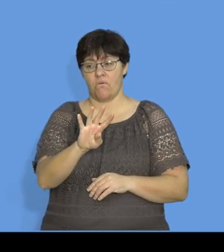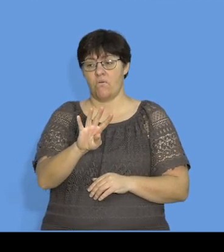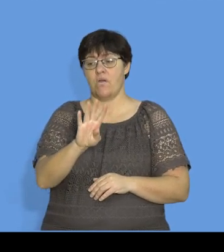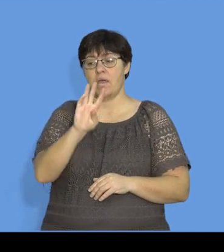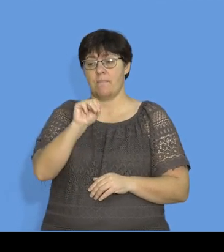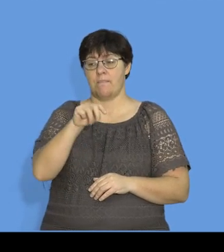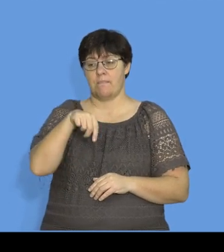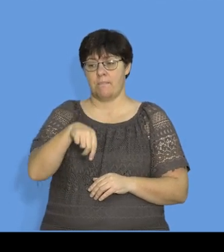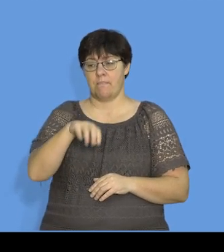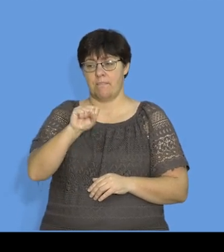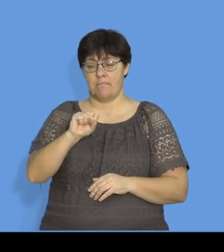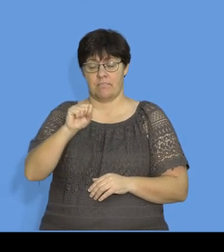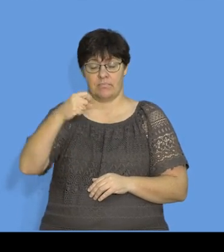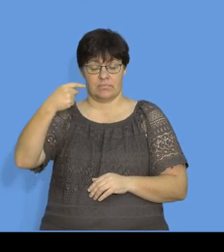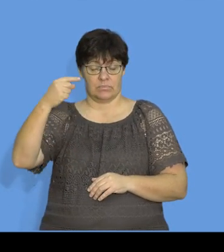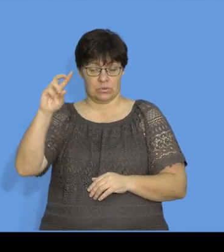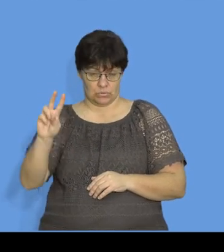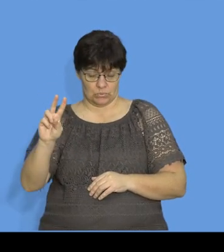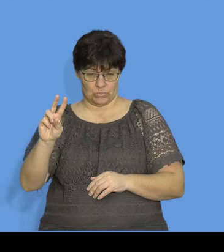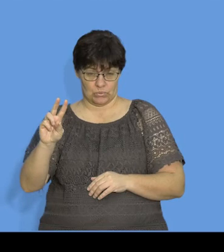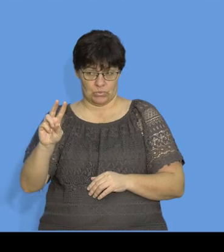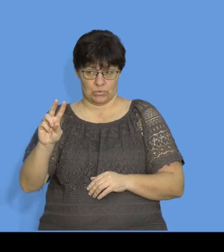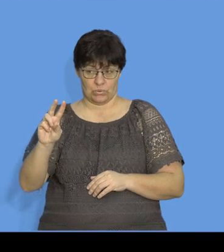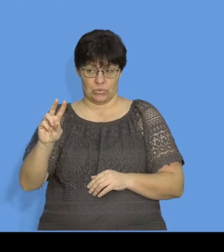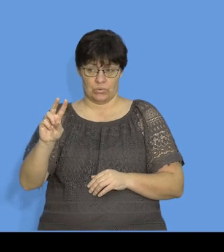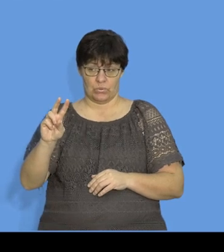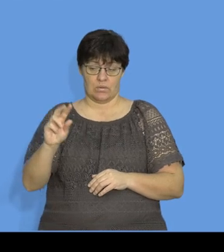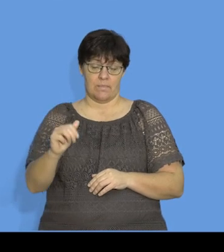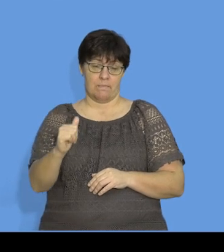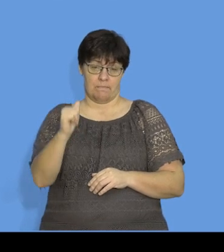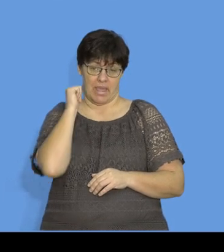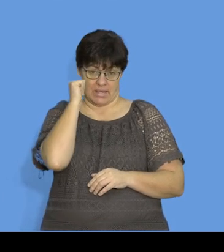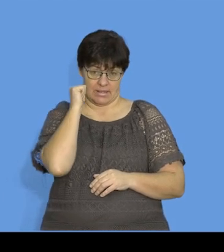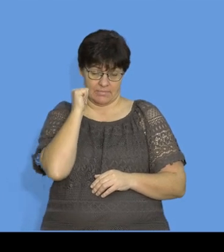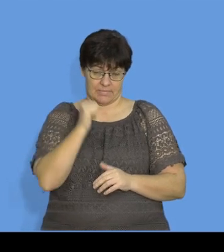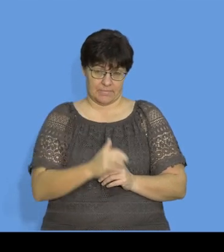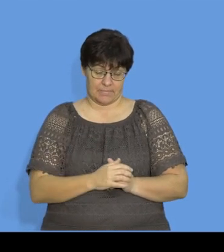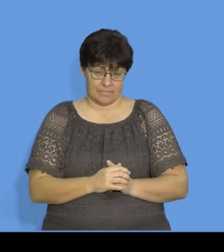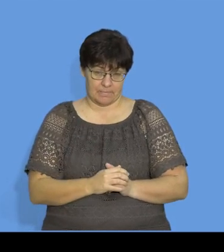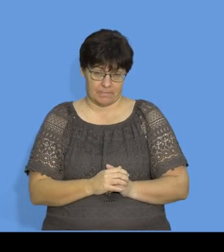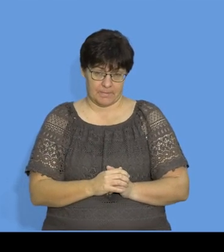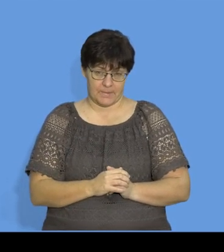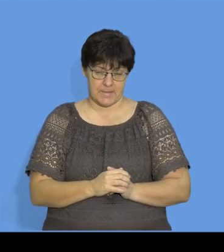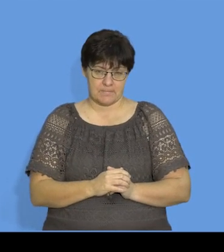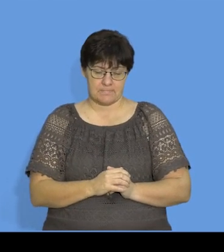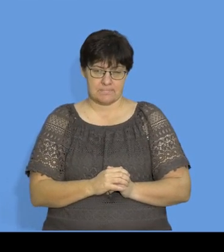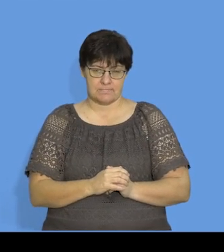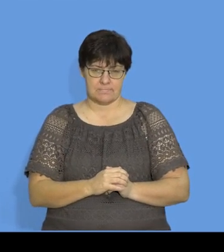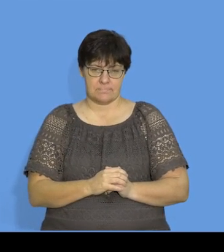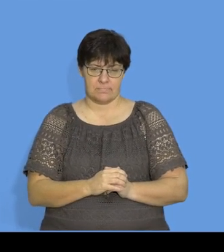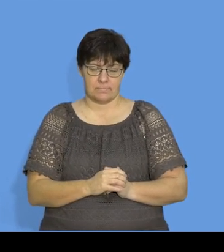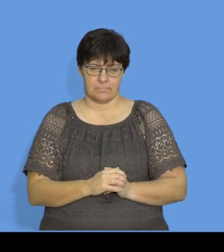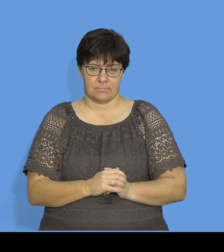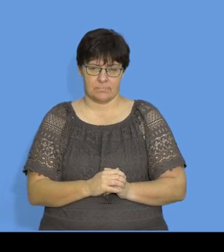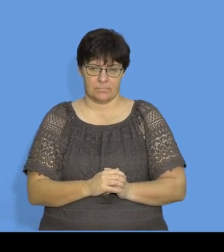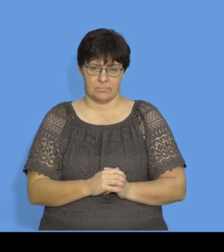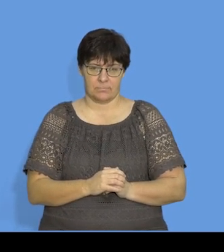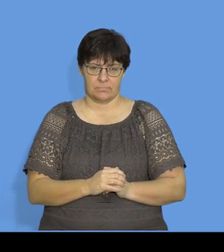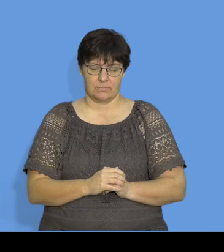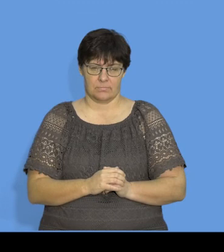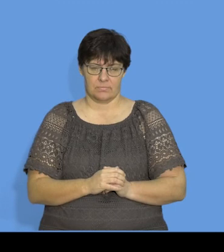was 4 meters per second squared backwards.